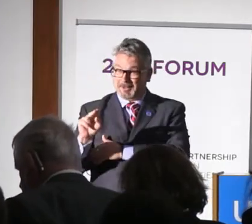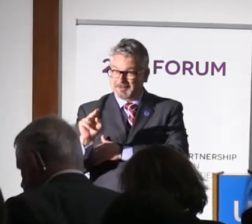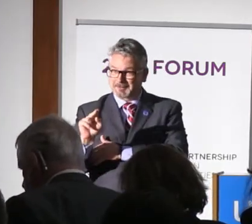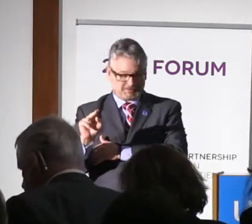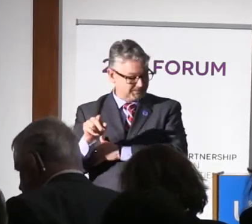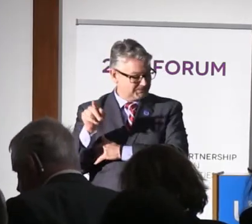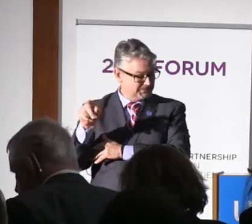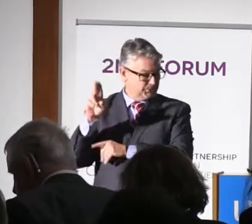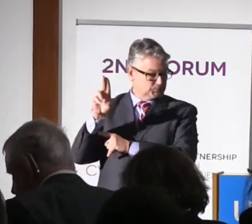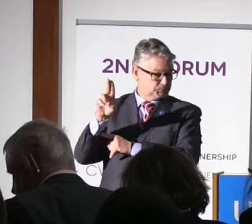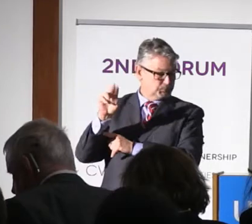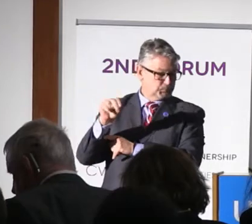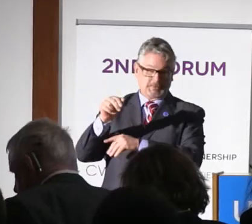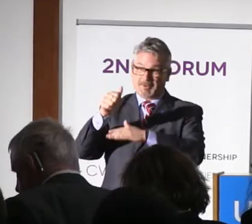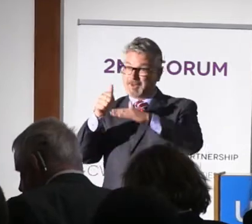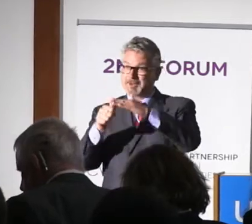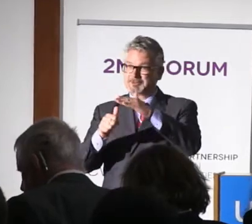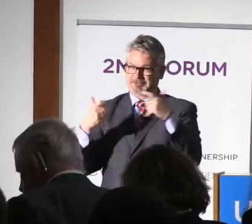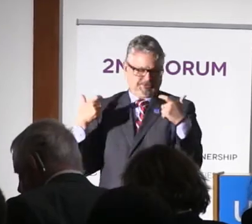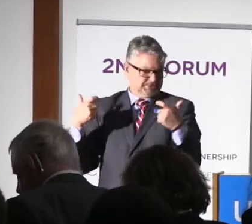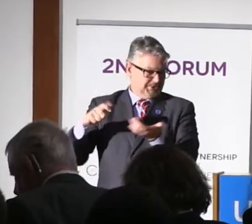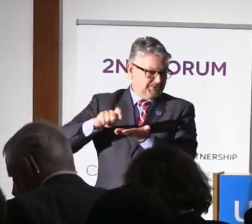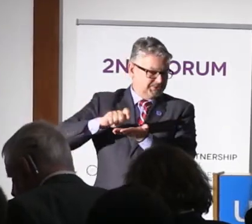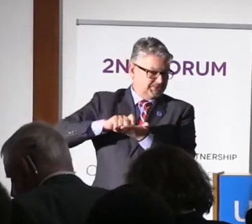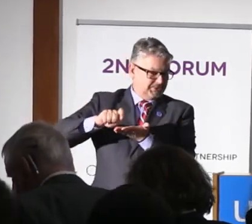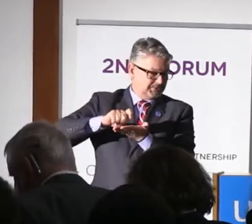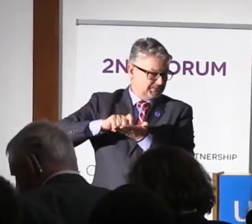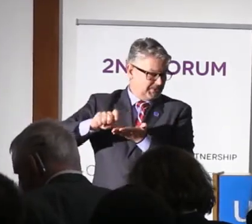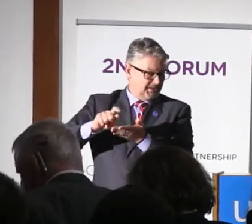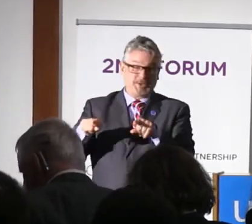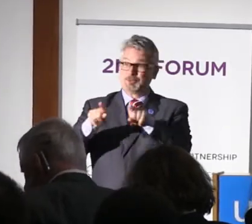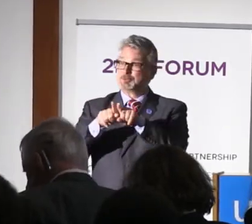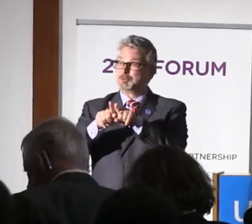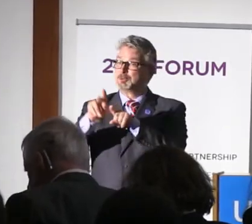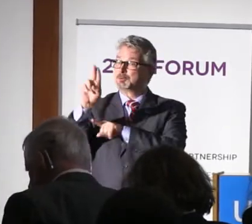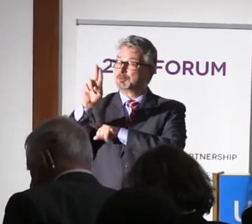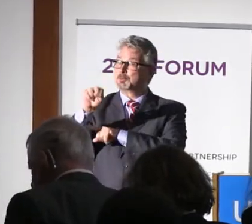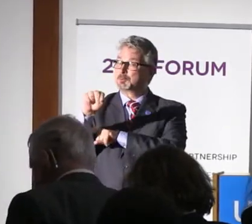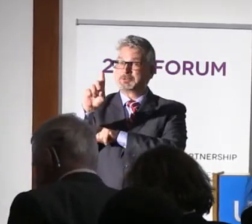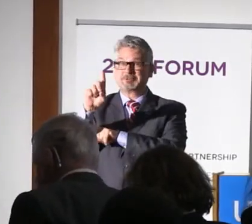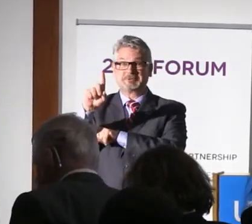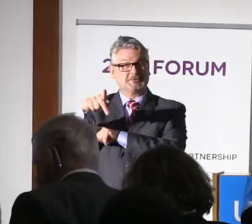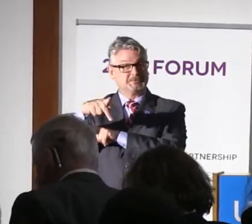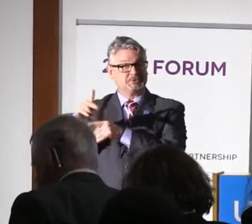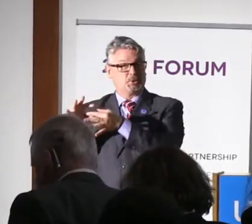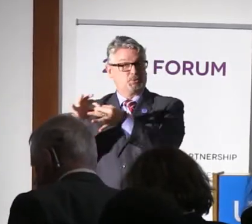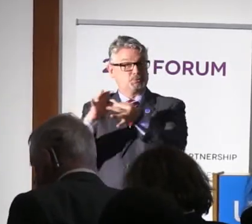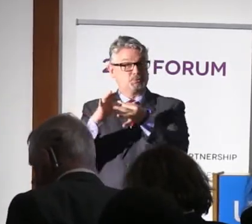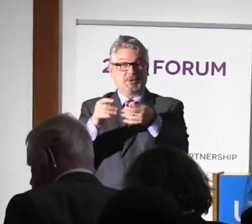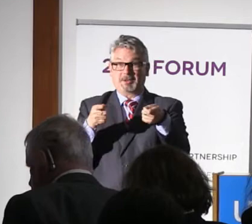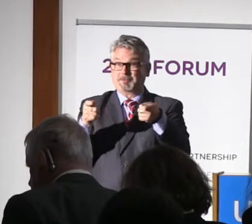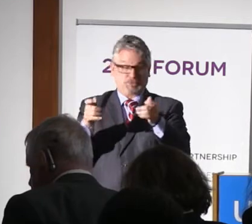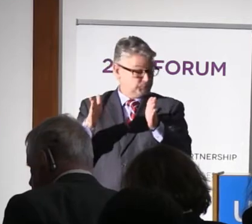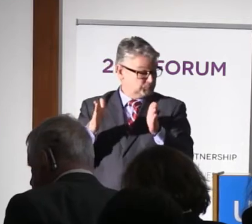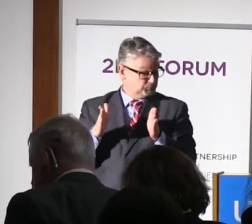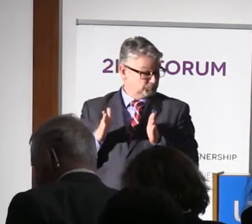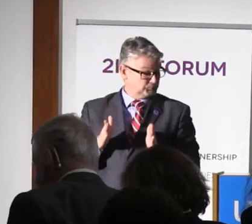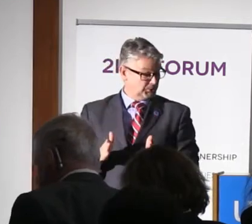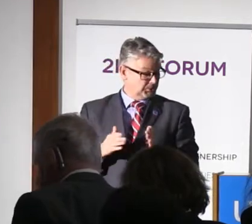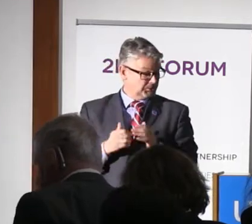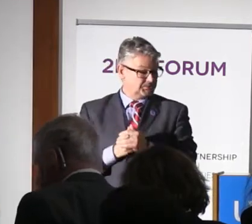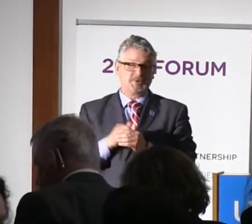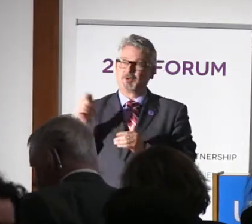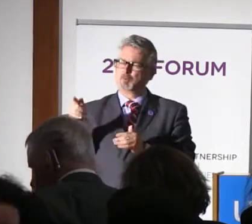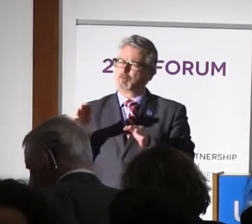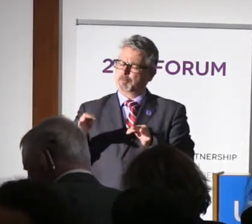who is the UN Undersecretary General and also the